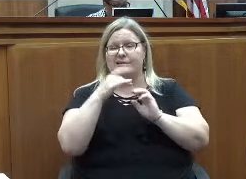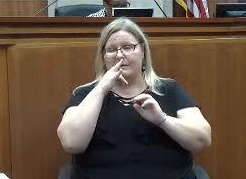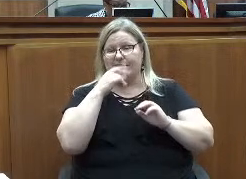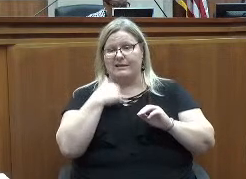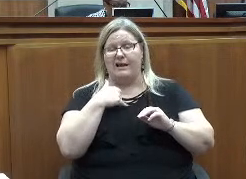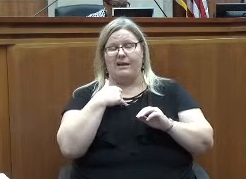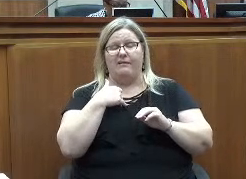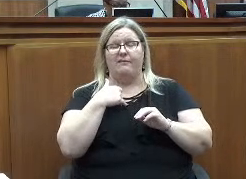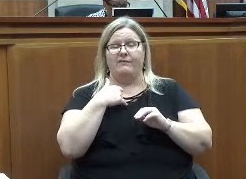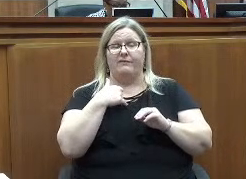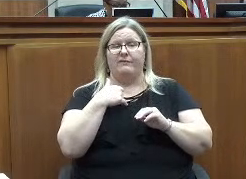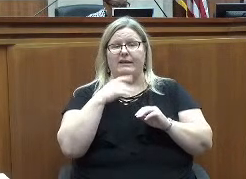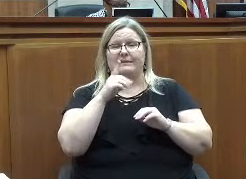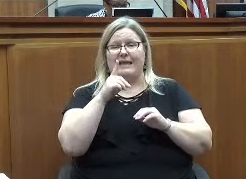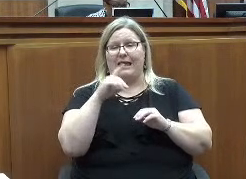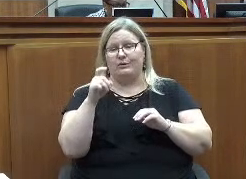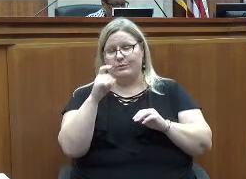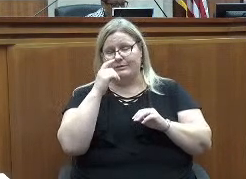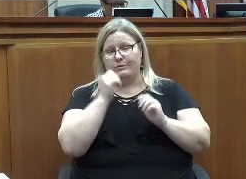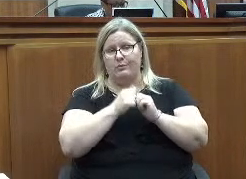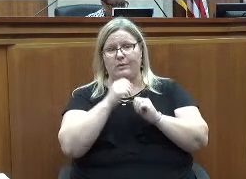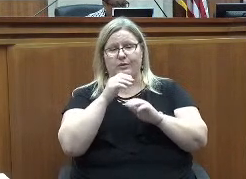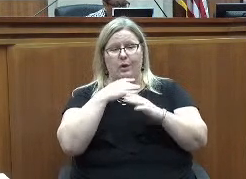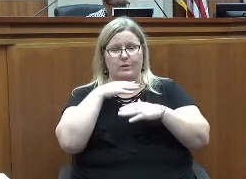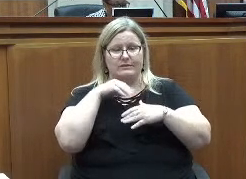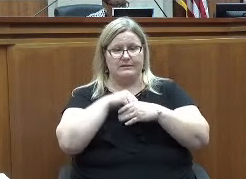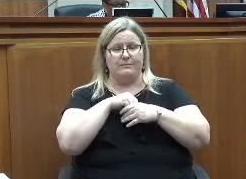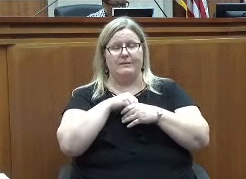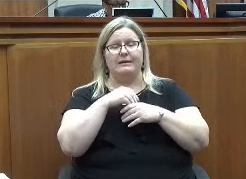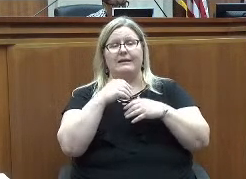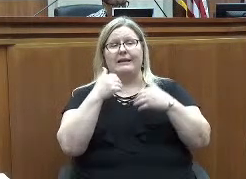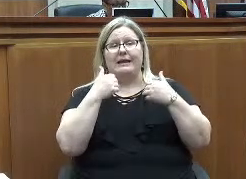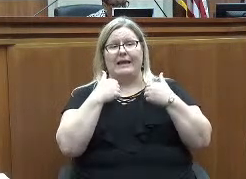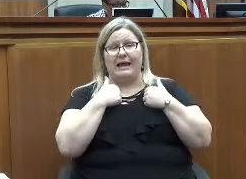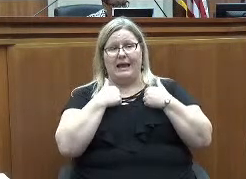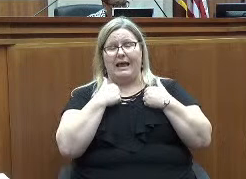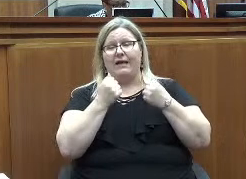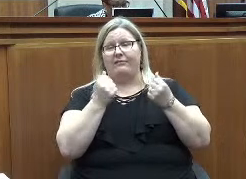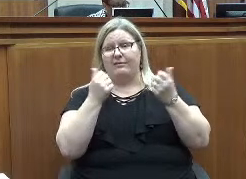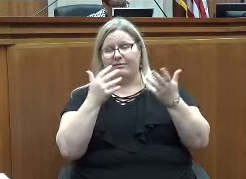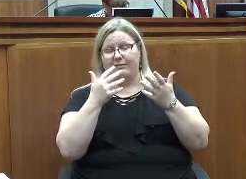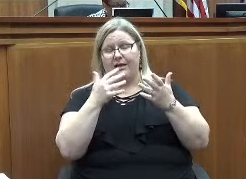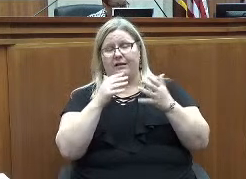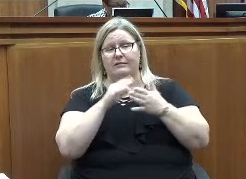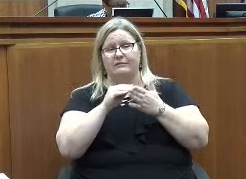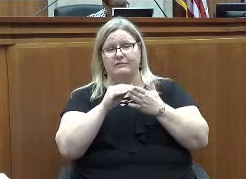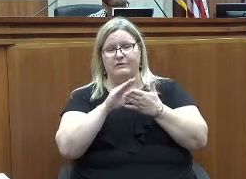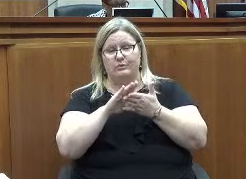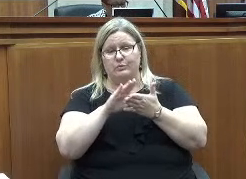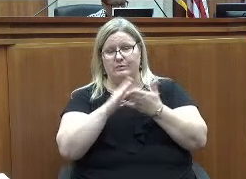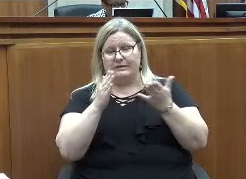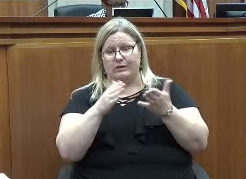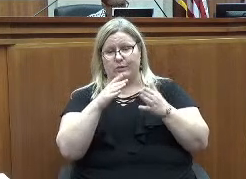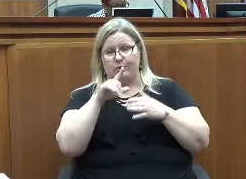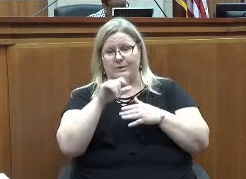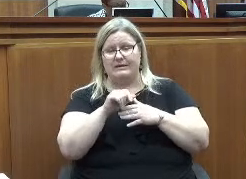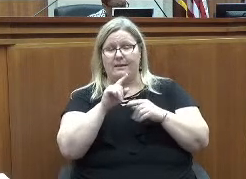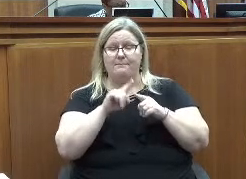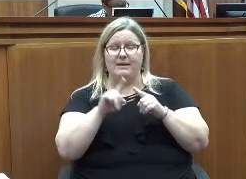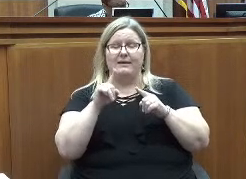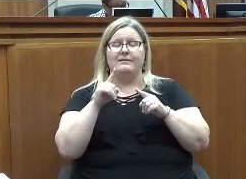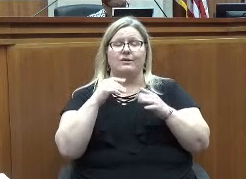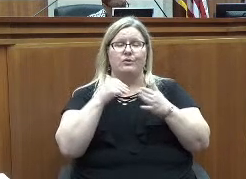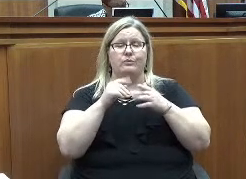over 35,000 elementary school students in Northeast Louisiana, this means that close to 1,000 students may be diagnosed